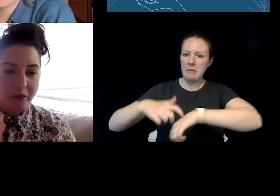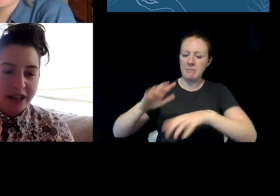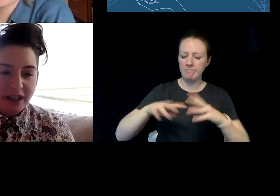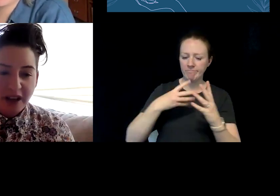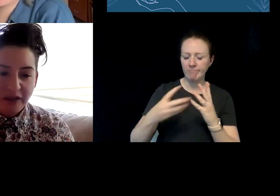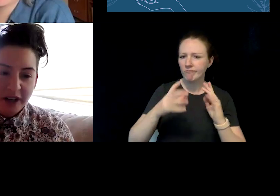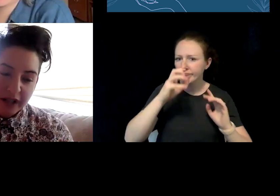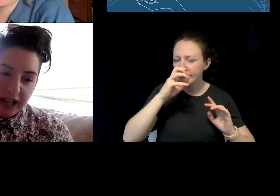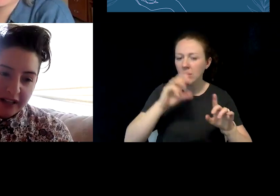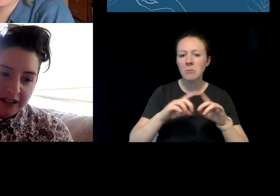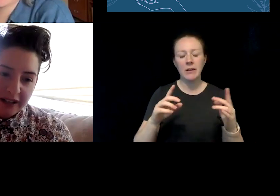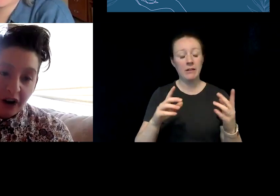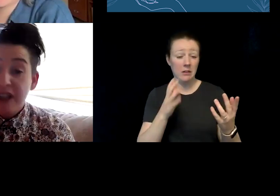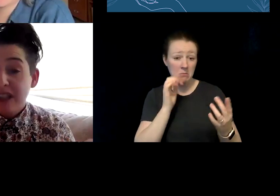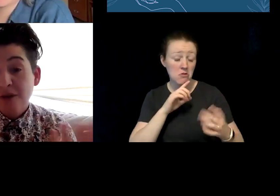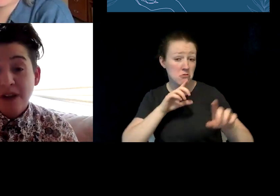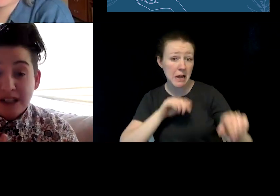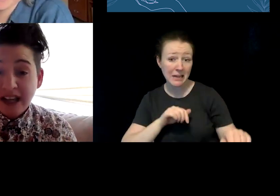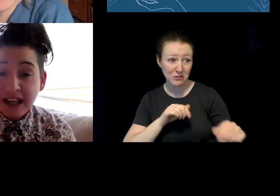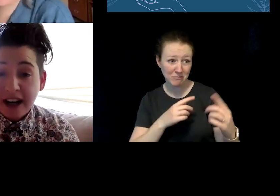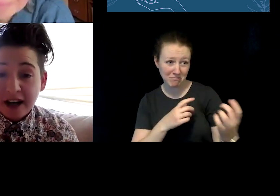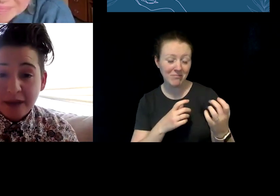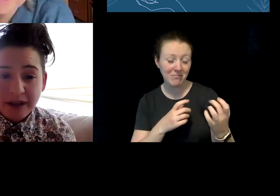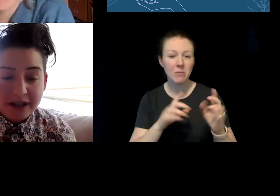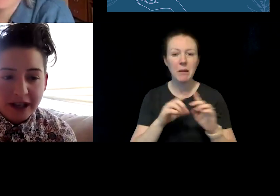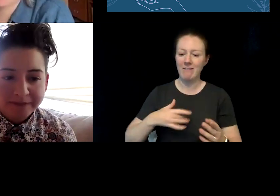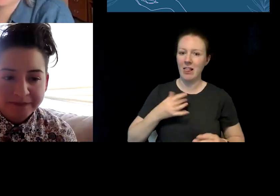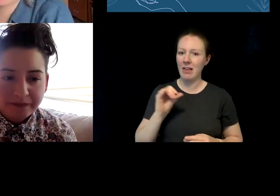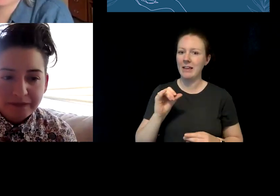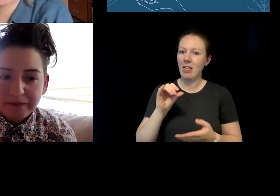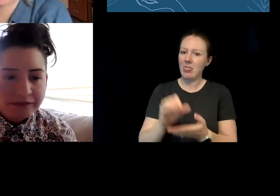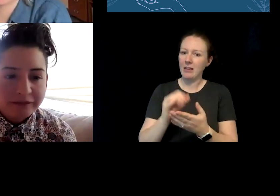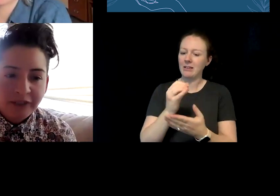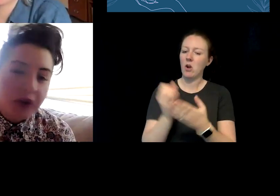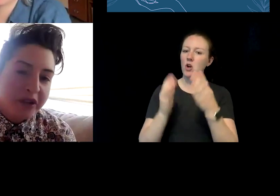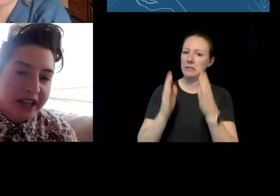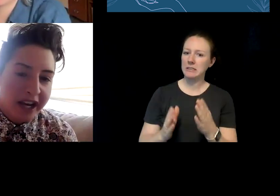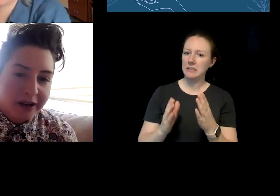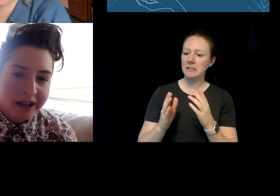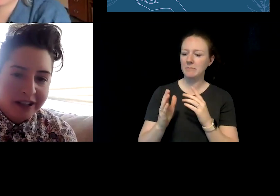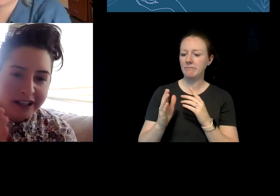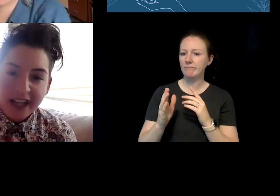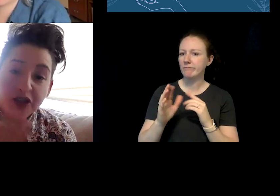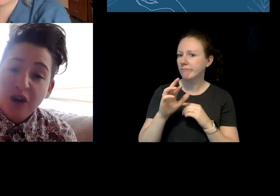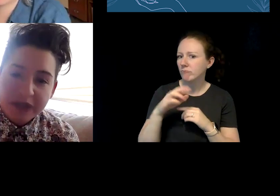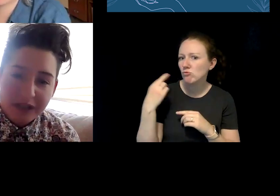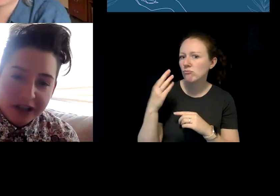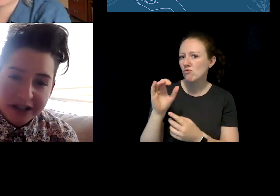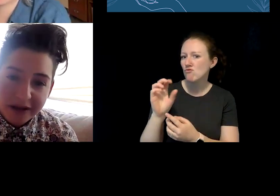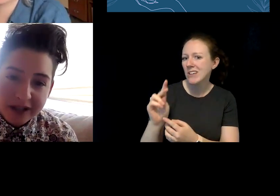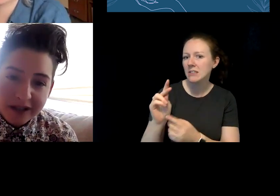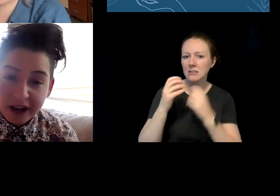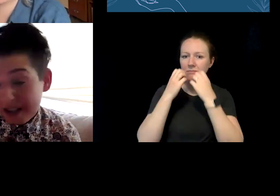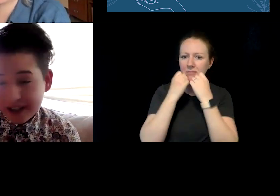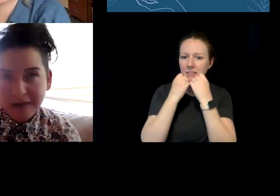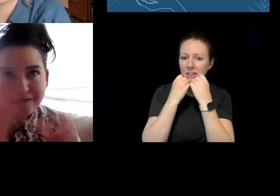think that's the way that I kind of like look at artistic risk and care, because I don't think care, yeah, interrupts